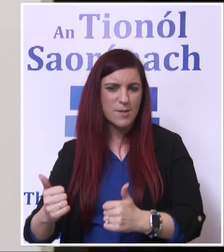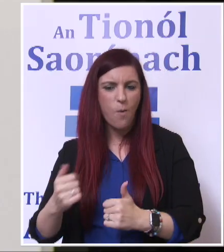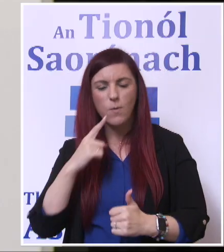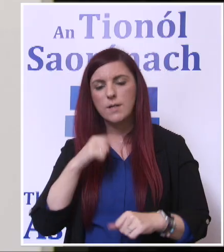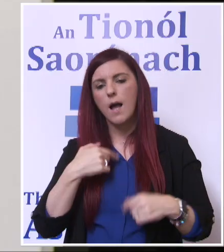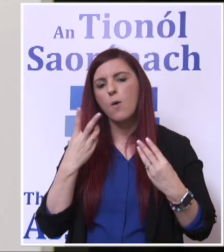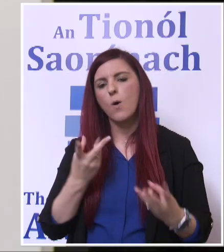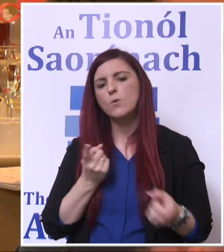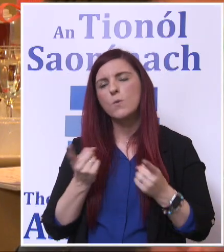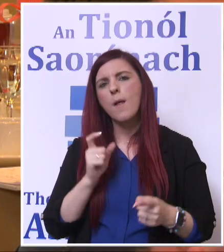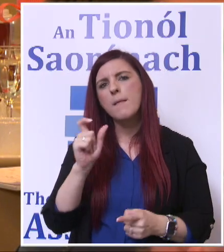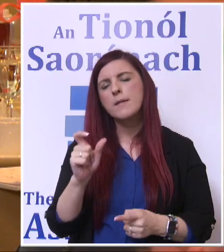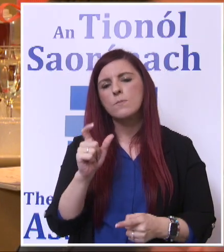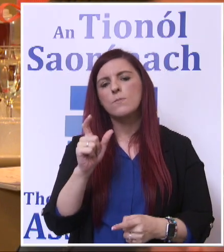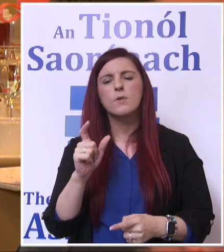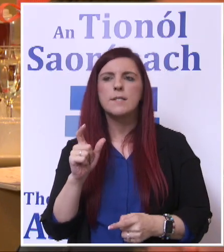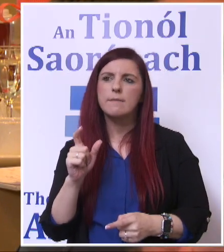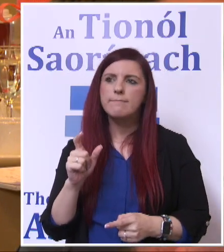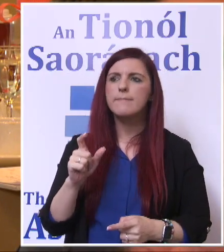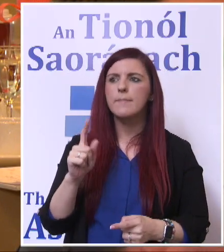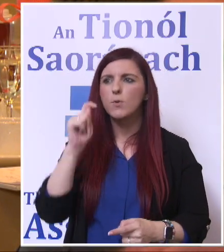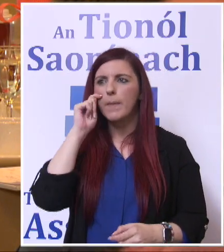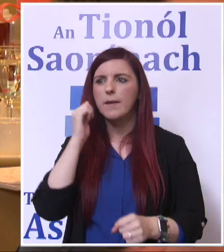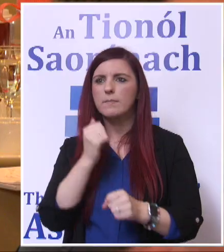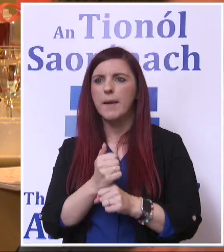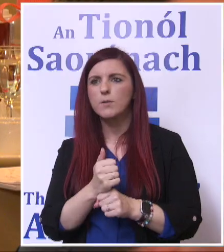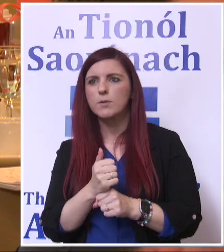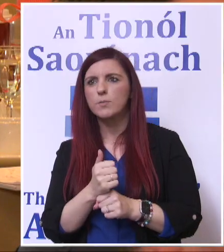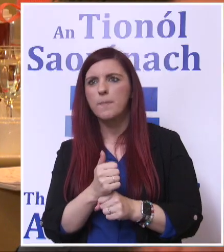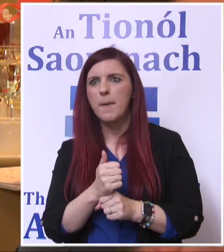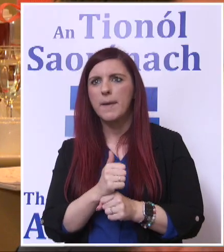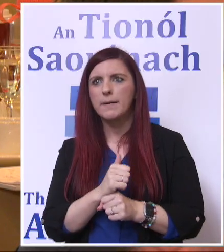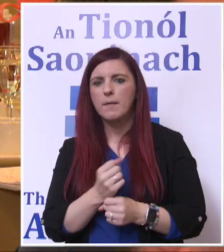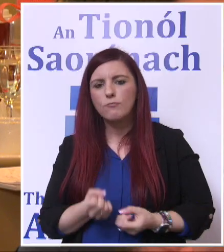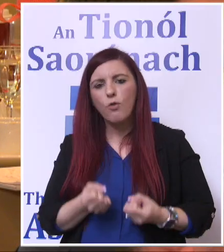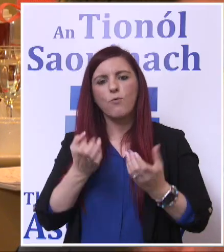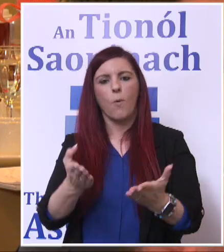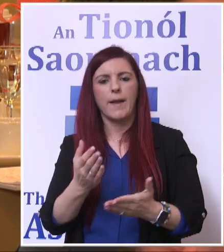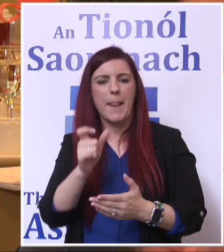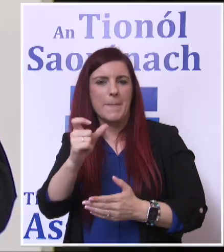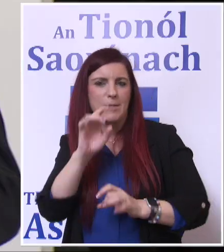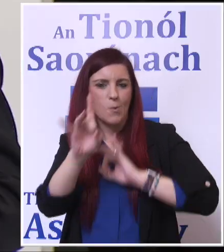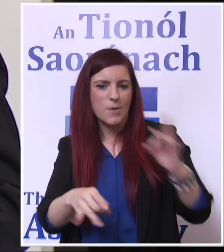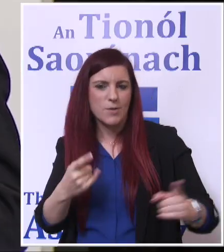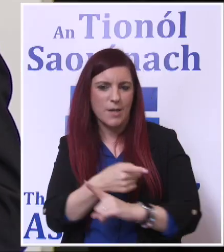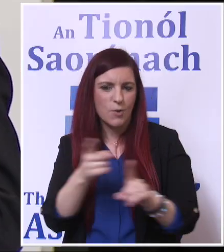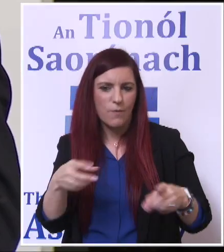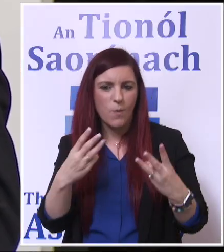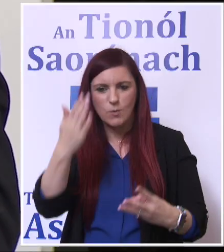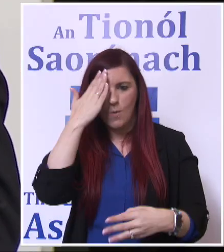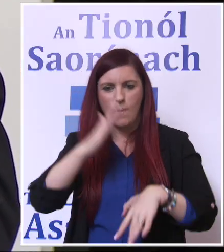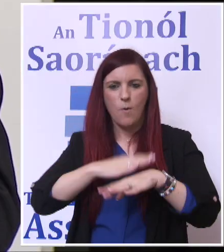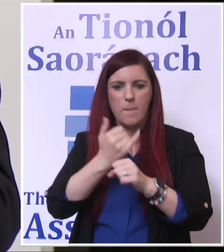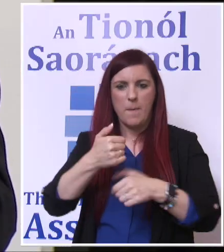I wanted to do, going last of all, was to just sort of frame a couple of questions for you. Just maybe throw a little bit out there. If you want to know more about me and about